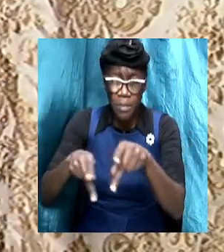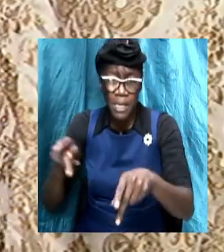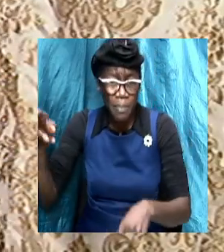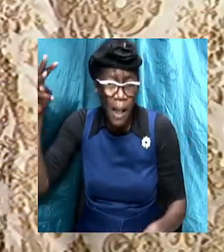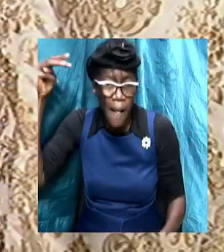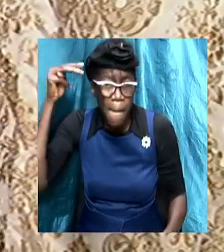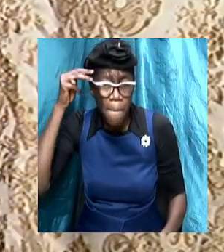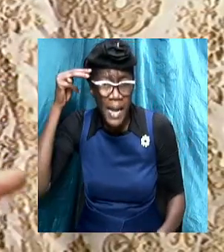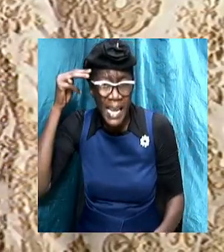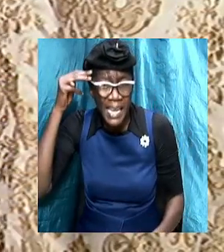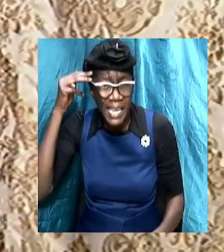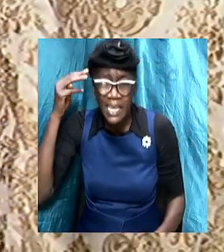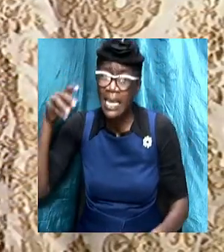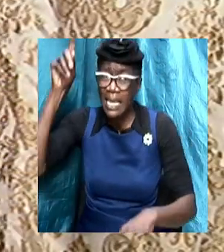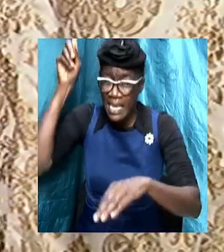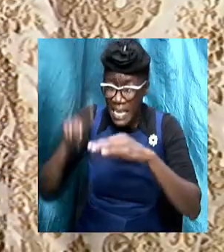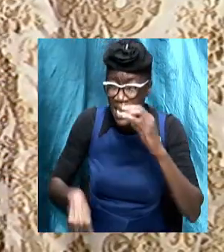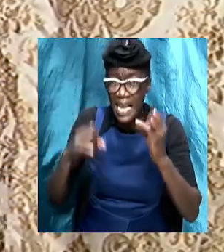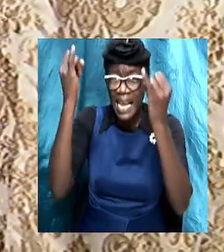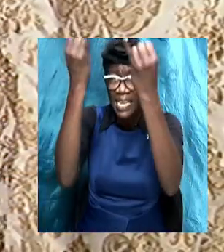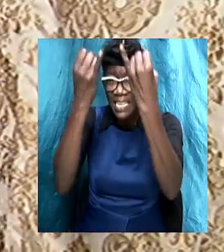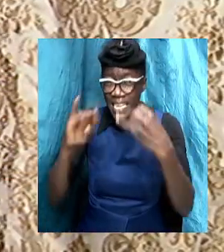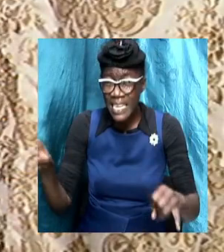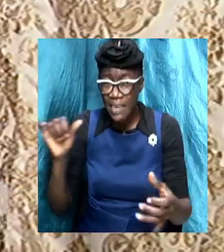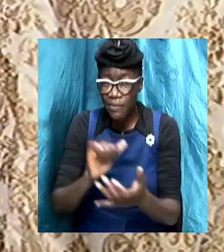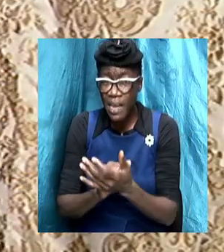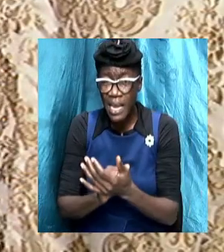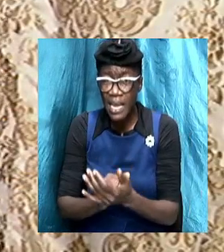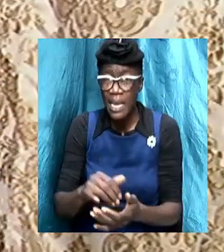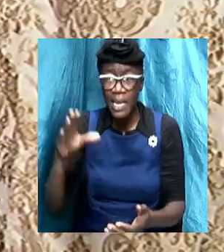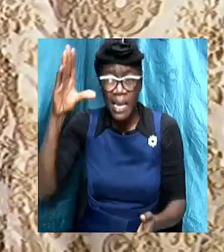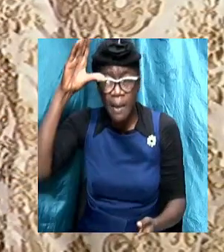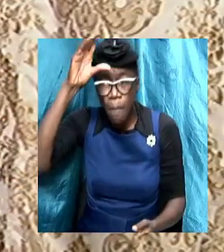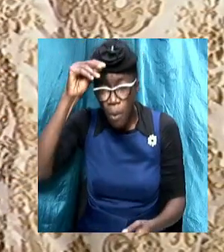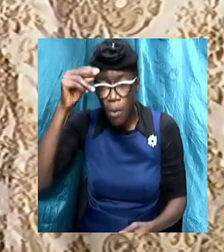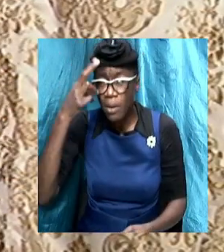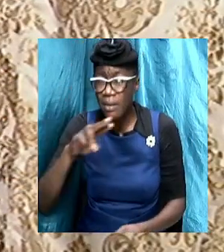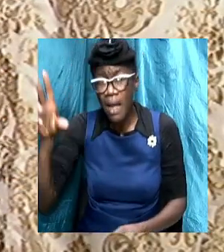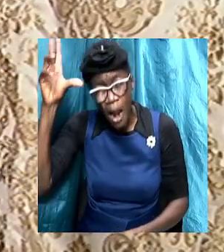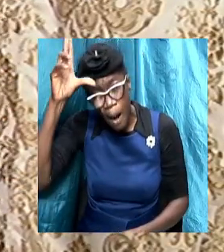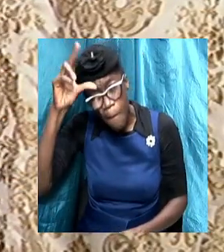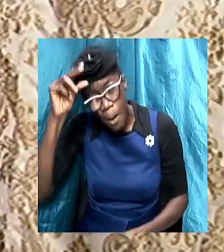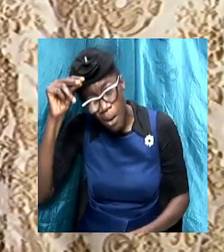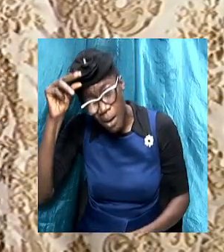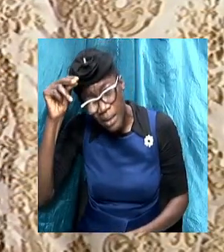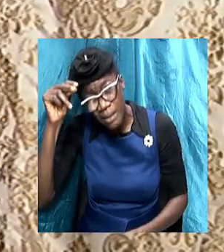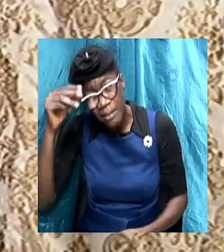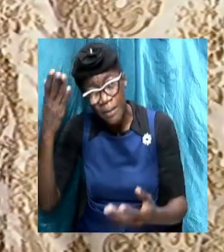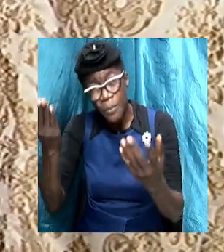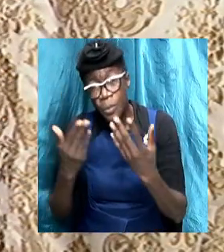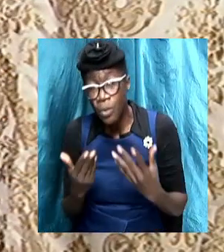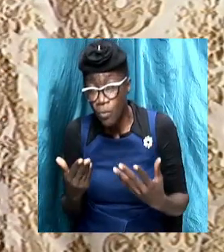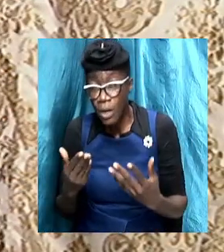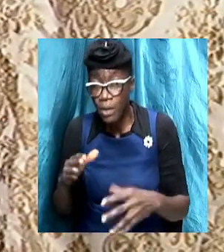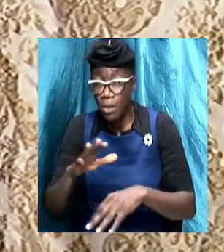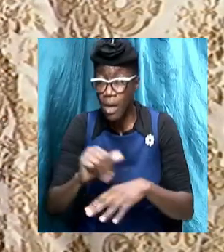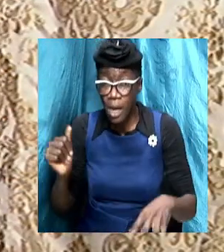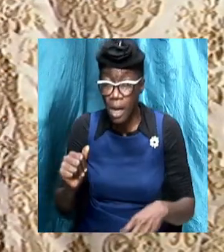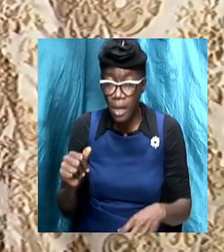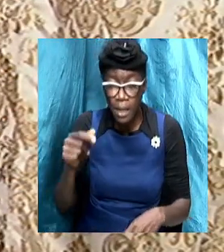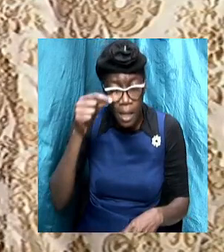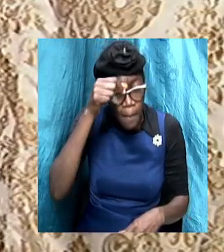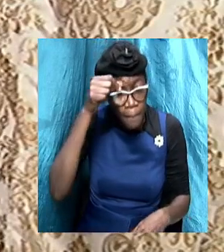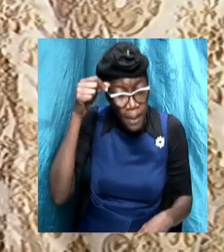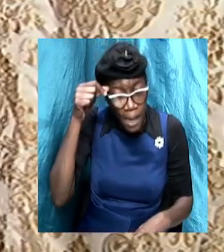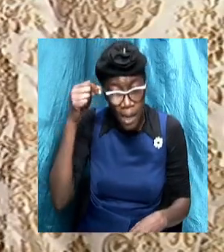that the boys are boys. But that's how the devil operates. He wants to call black white and white